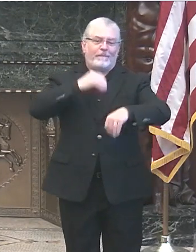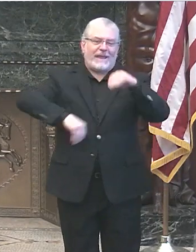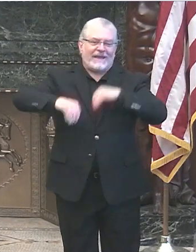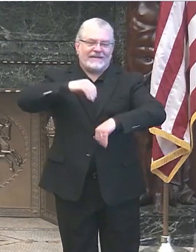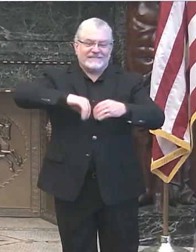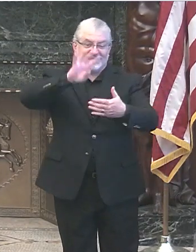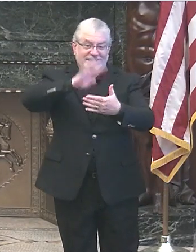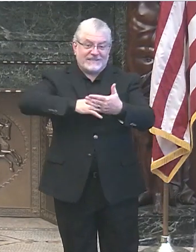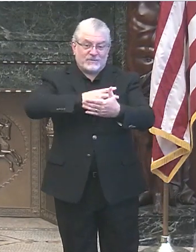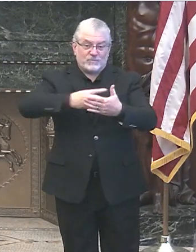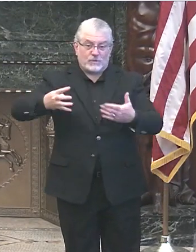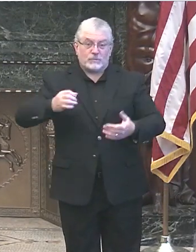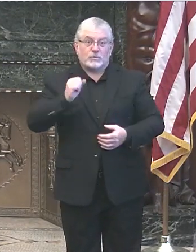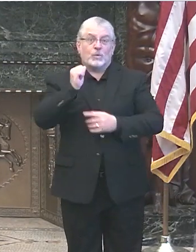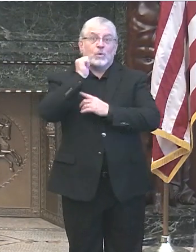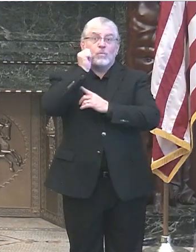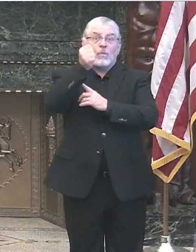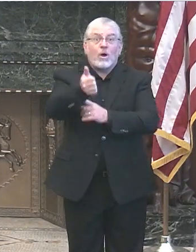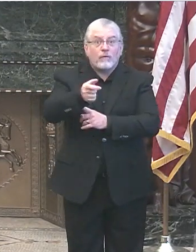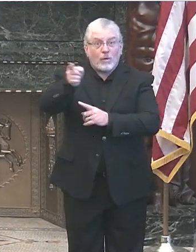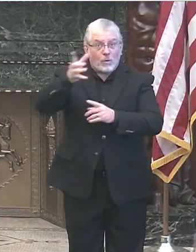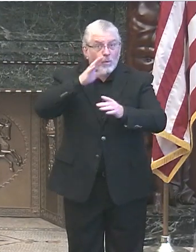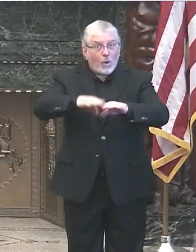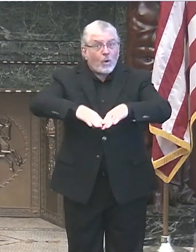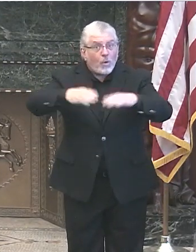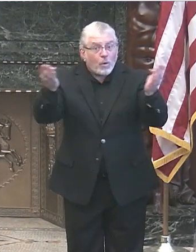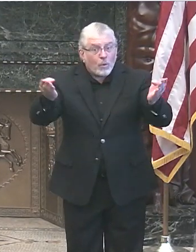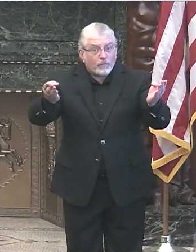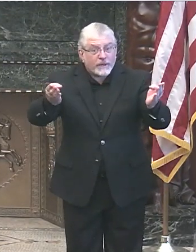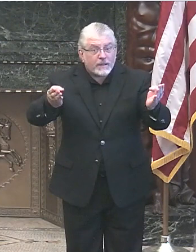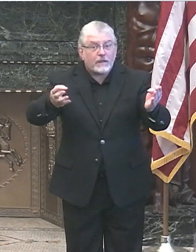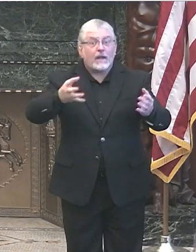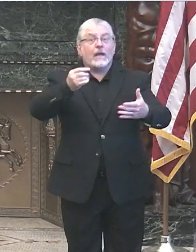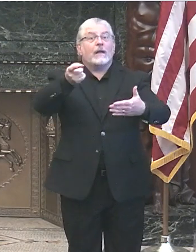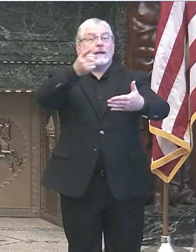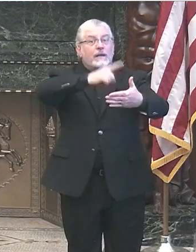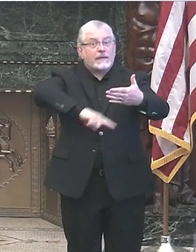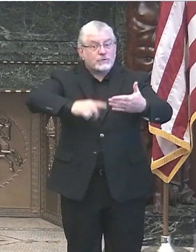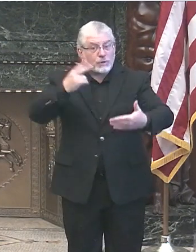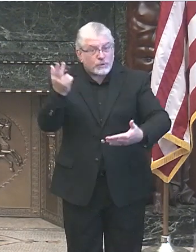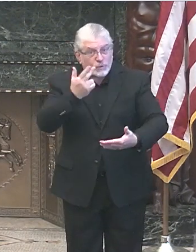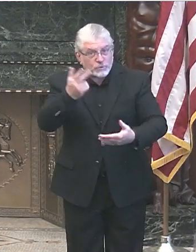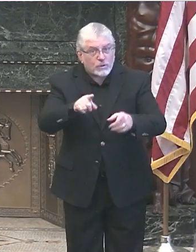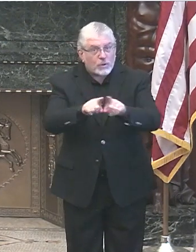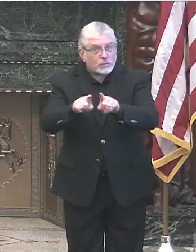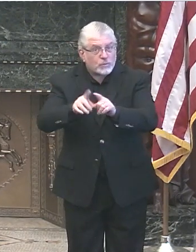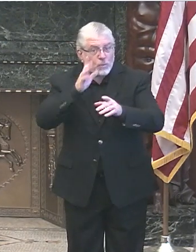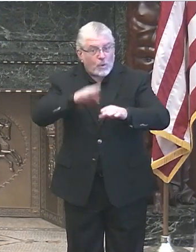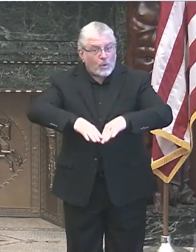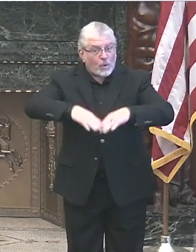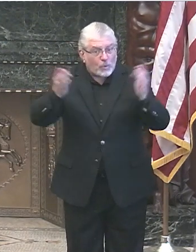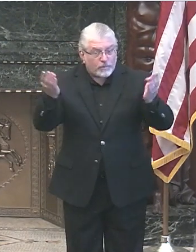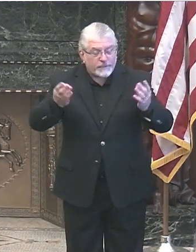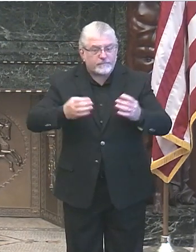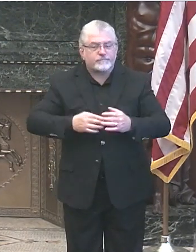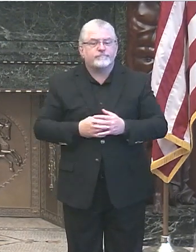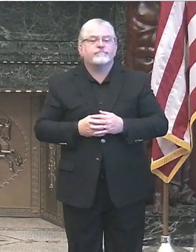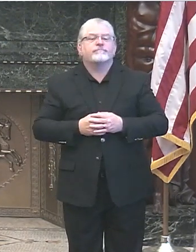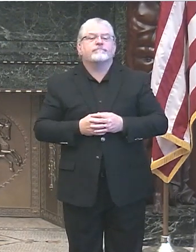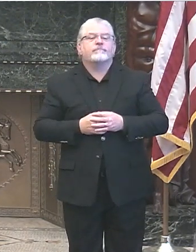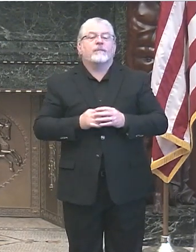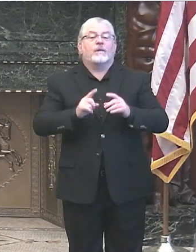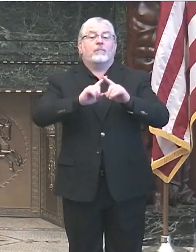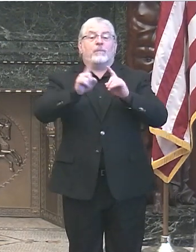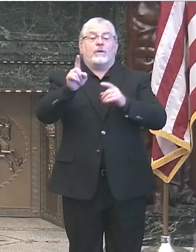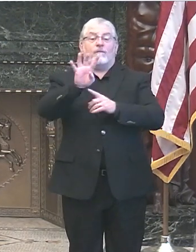tomorrow, Thursday in the morning, and will be open next Thursday morning as regularly scheduled. The 40 food sites where residents can pick up